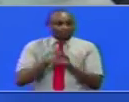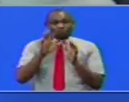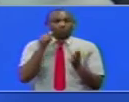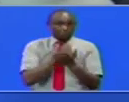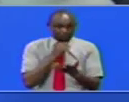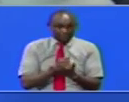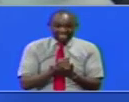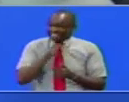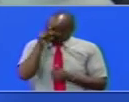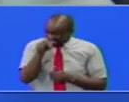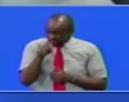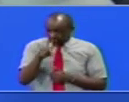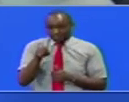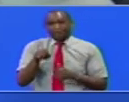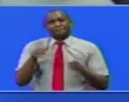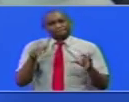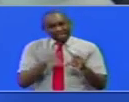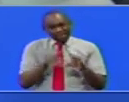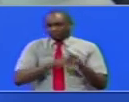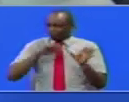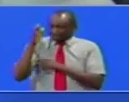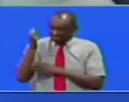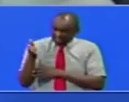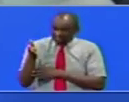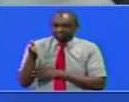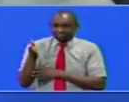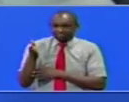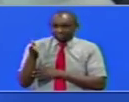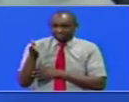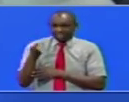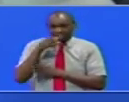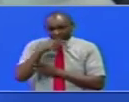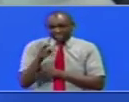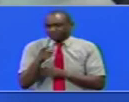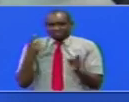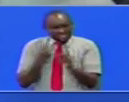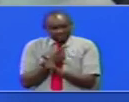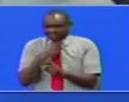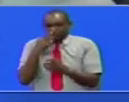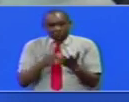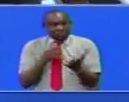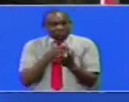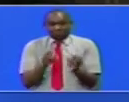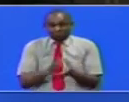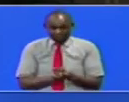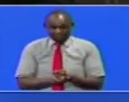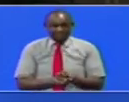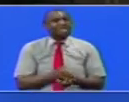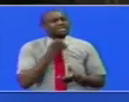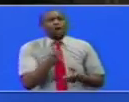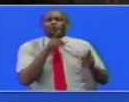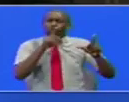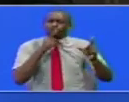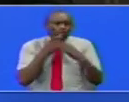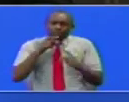office. It is a matter that members of, so the MPs in the floor take partisan positions on it. Yvonne? Yes, so talk to